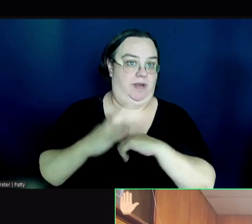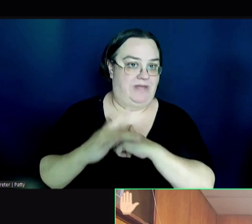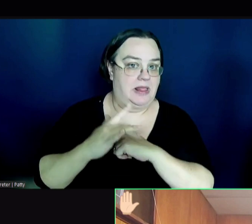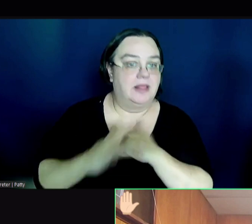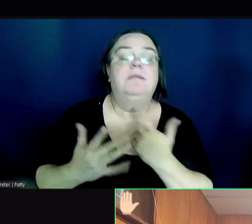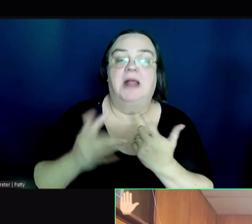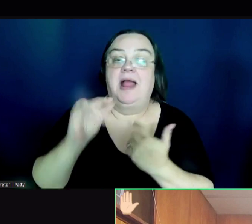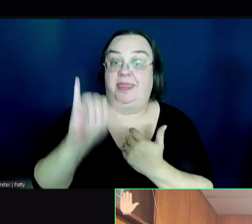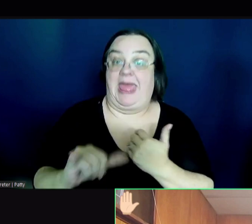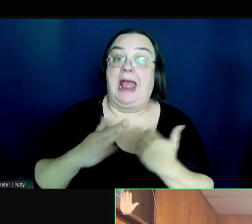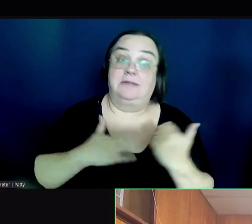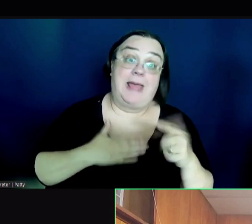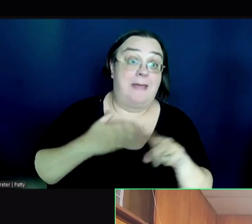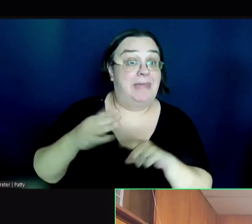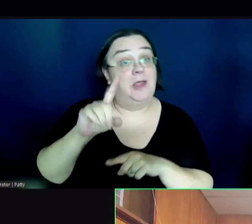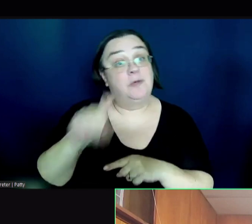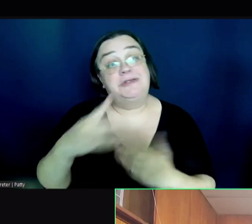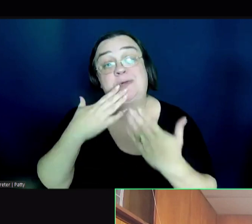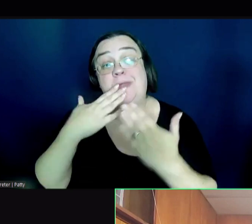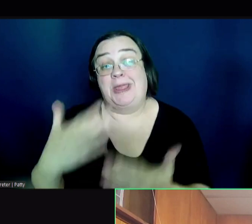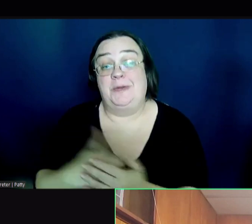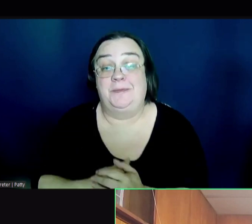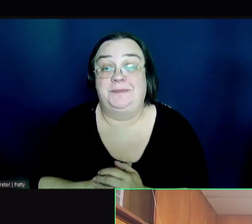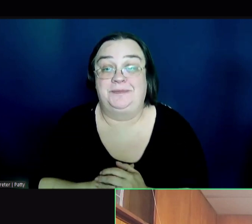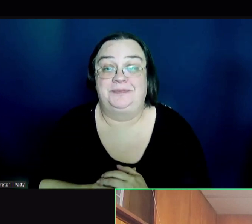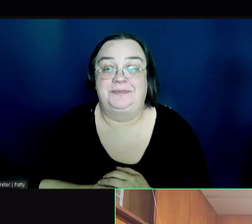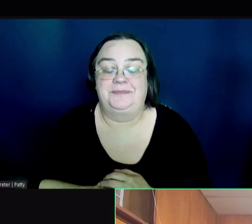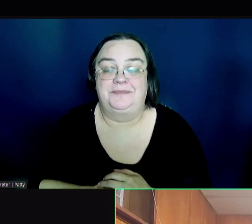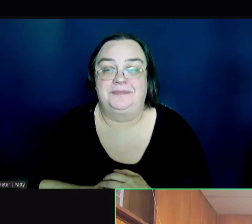That was my main question. Thank you.